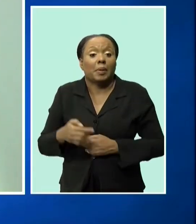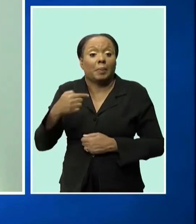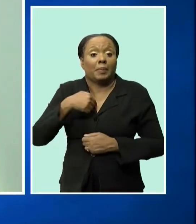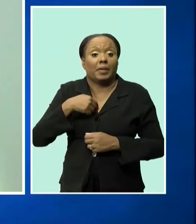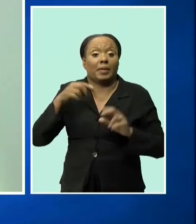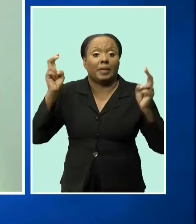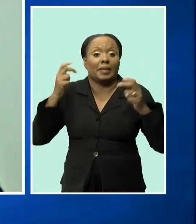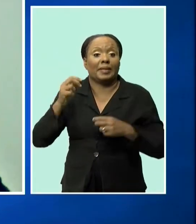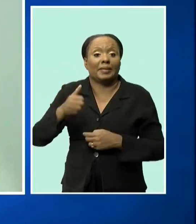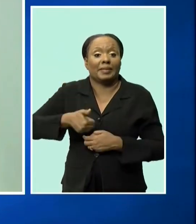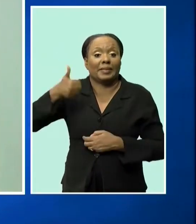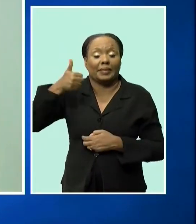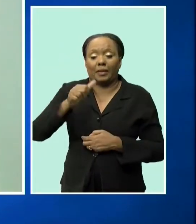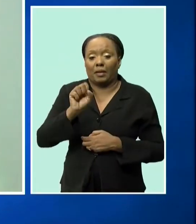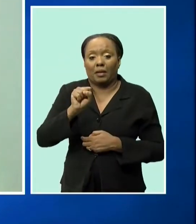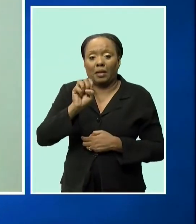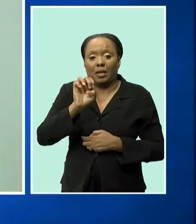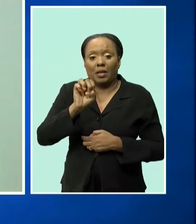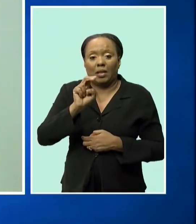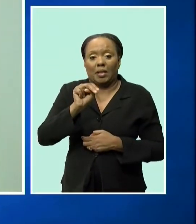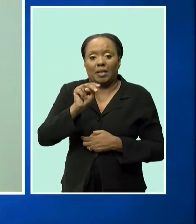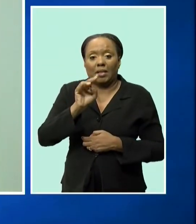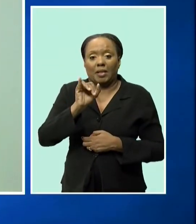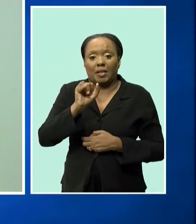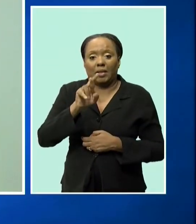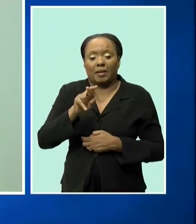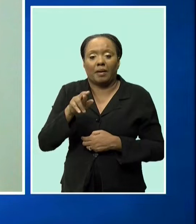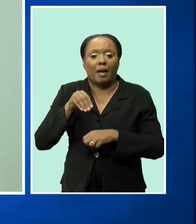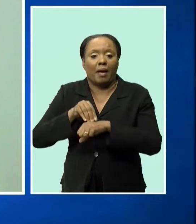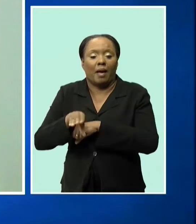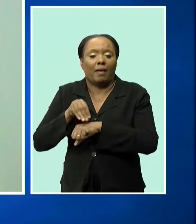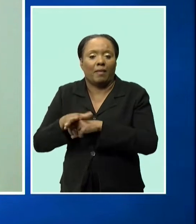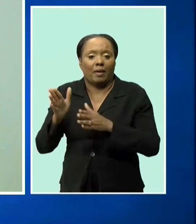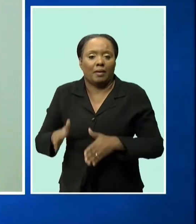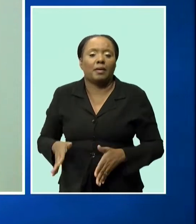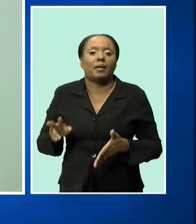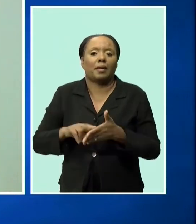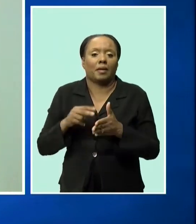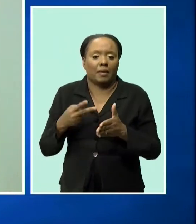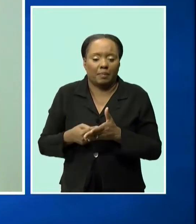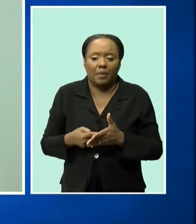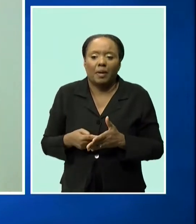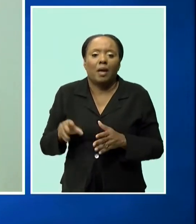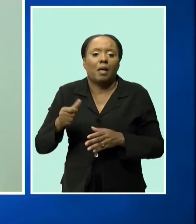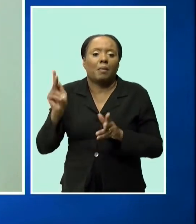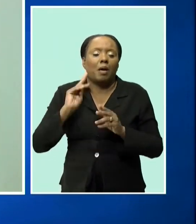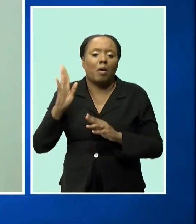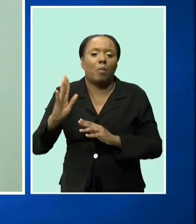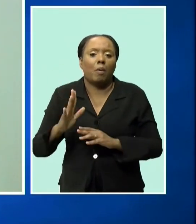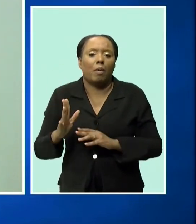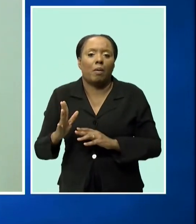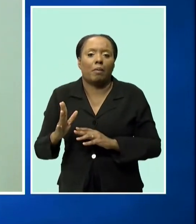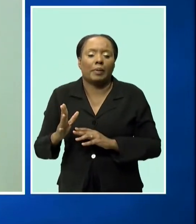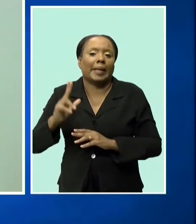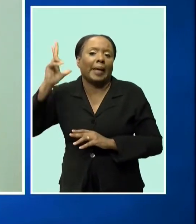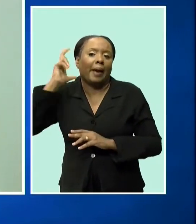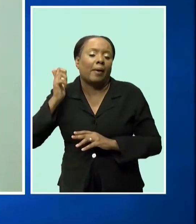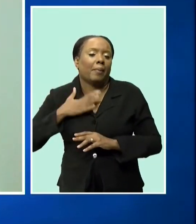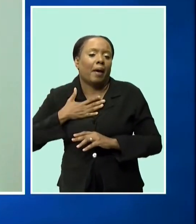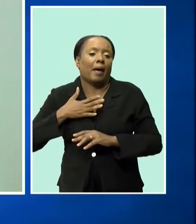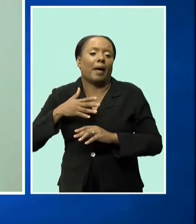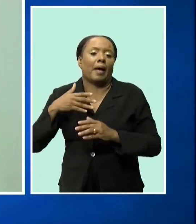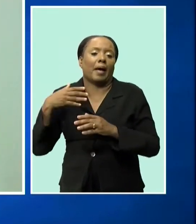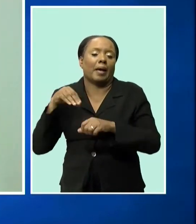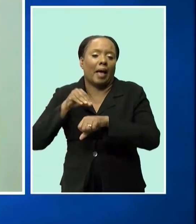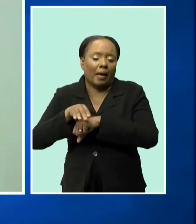advisor, it therefore means a lot of what he is going to be doing, he will be taking counsel from myself. And therefore, I think for a country that is